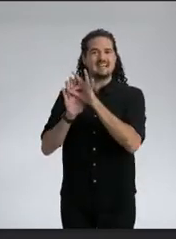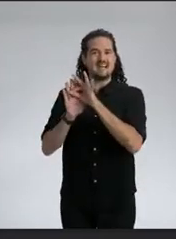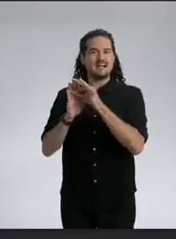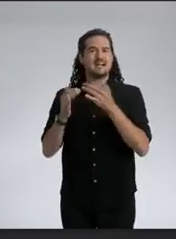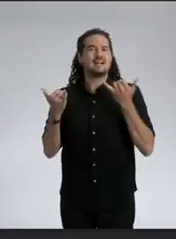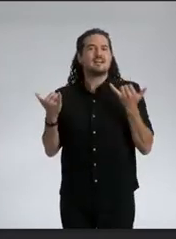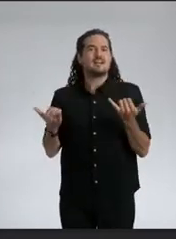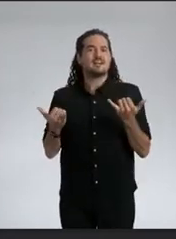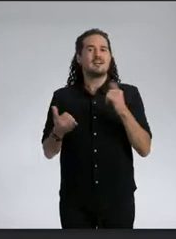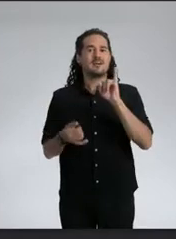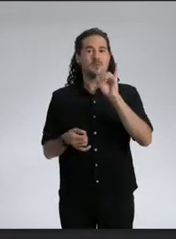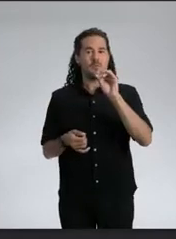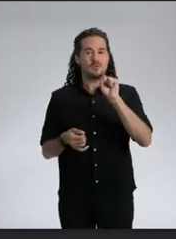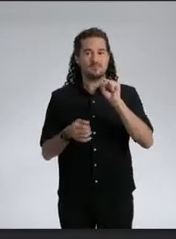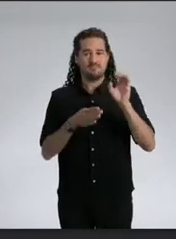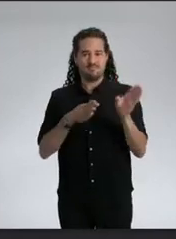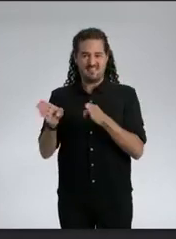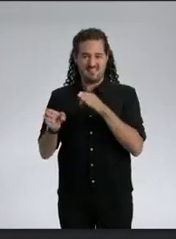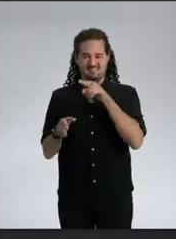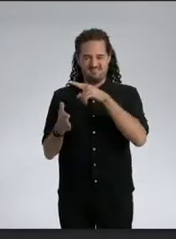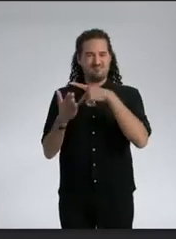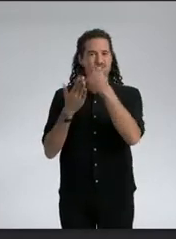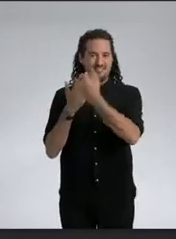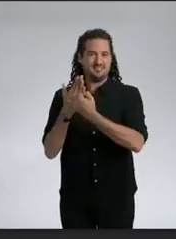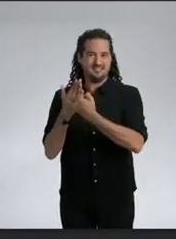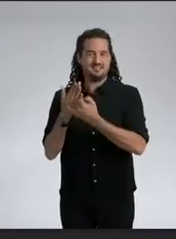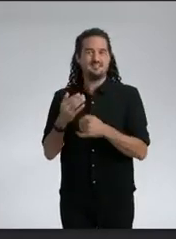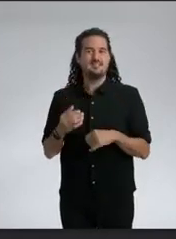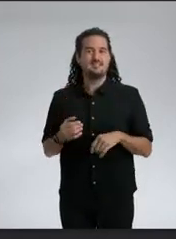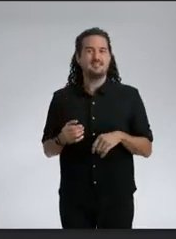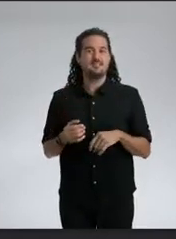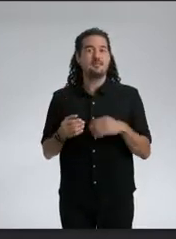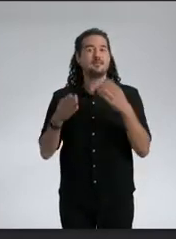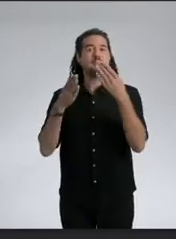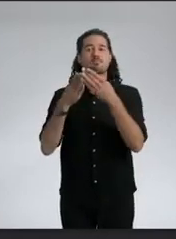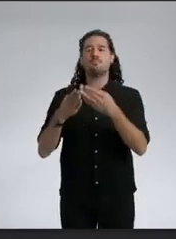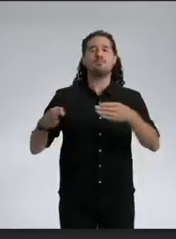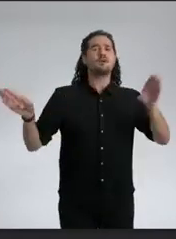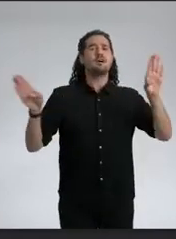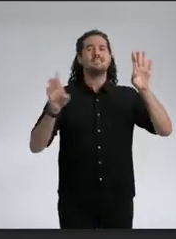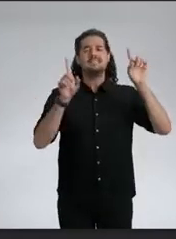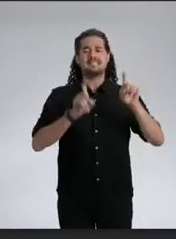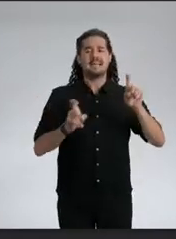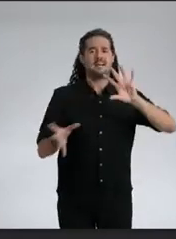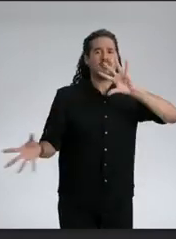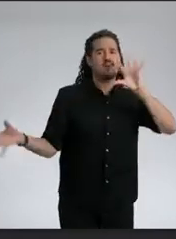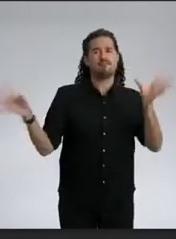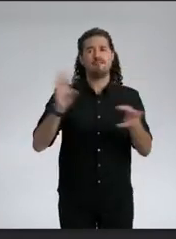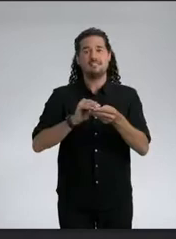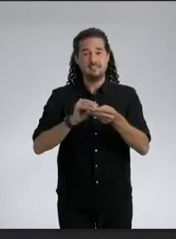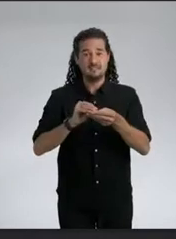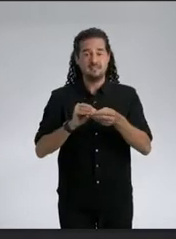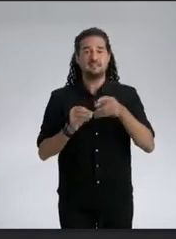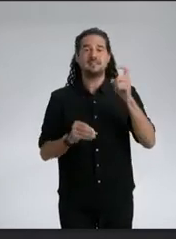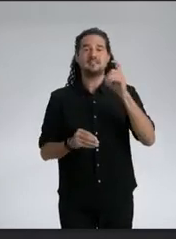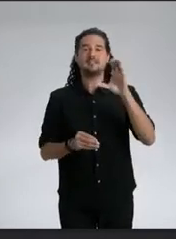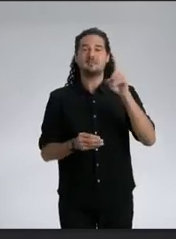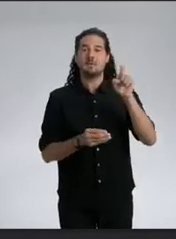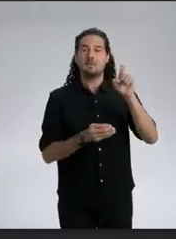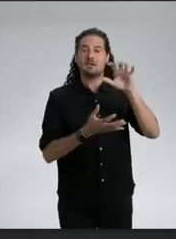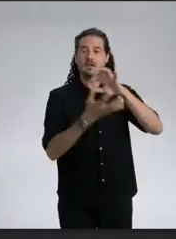the project. To get broad testing coverage for my app, Xcode Cloud recommends simulators for me to